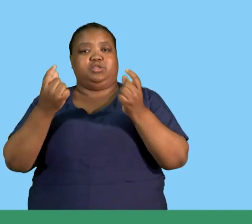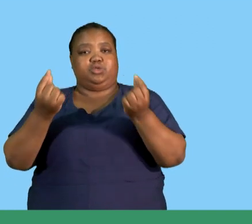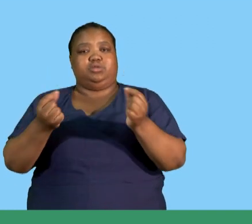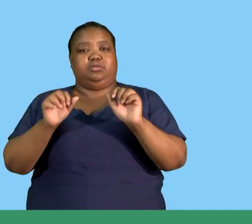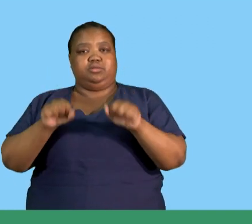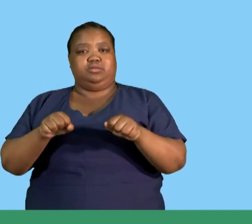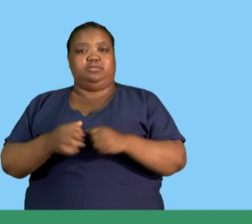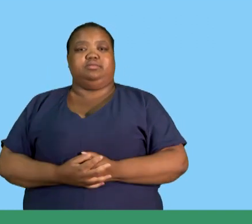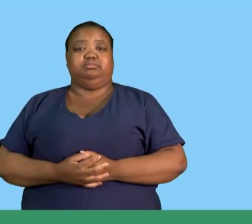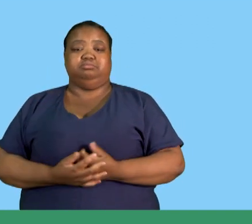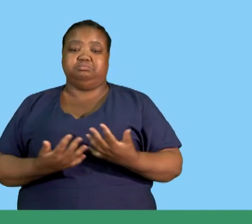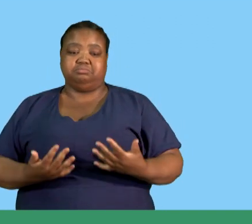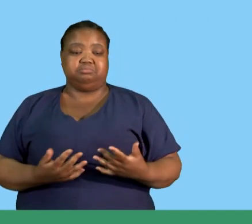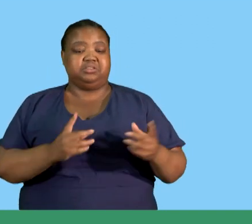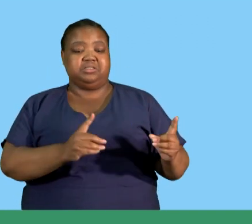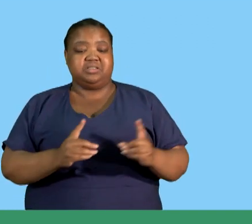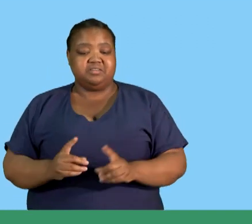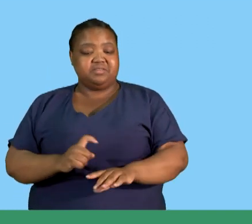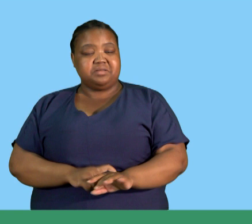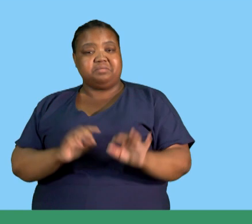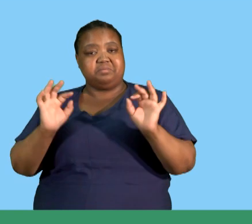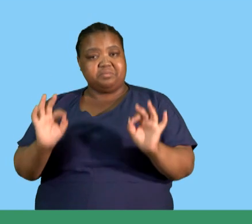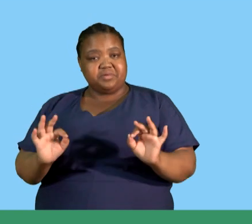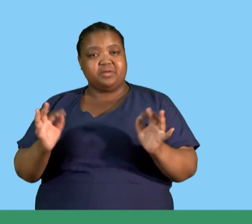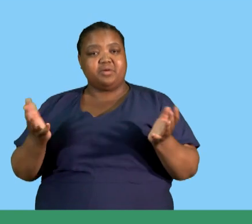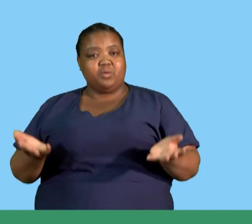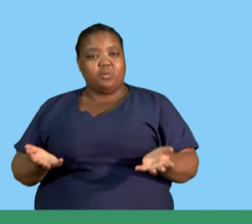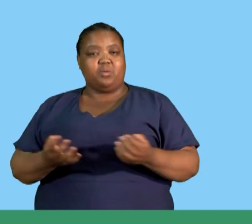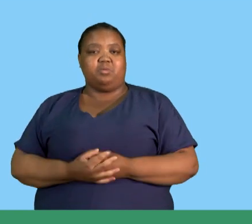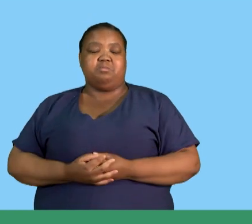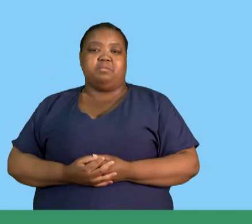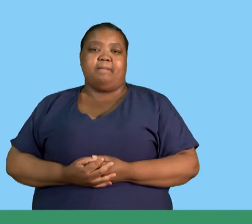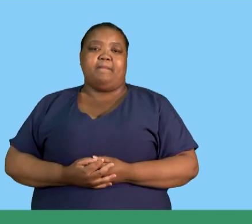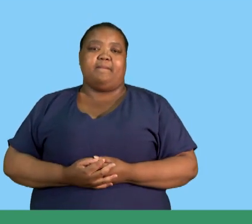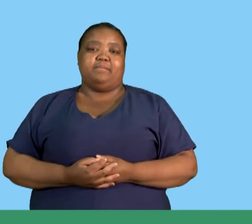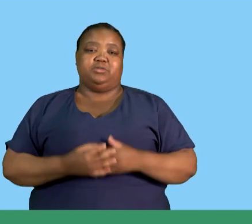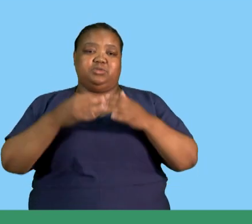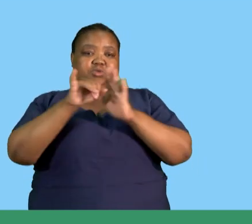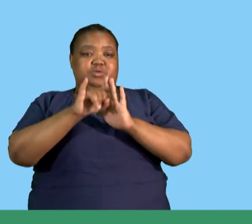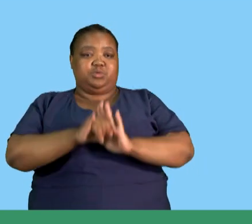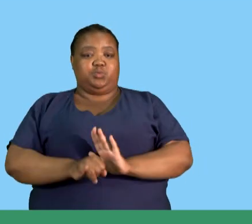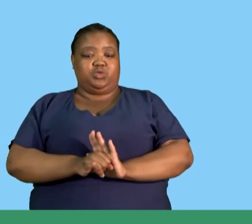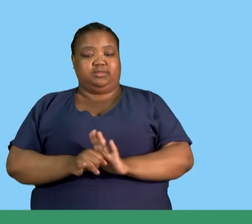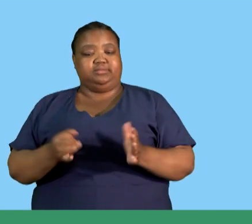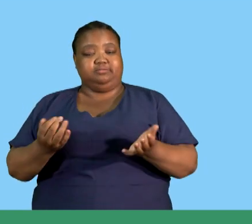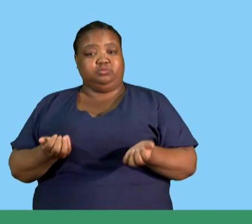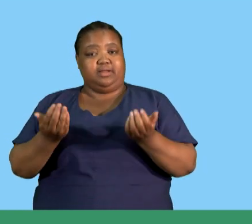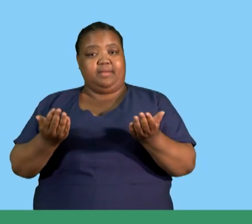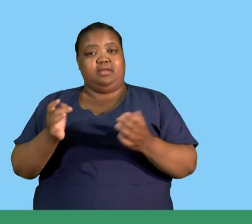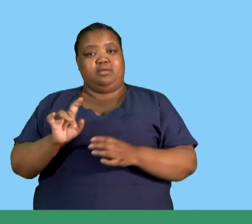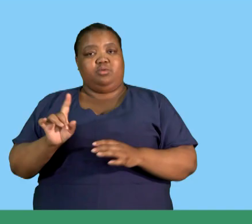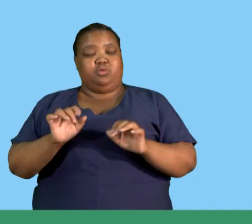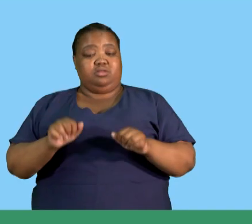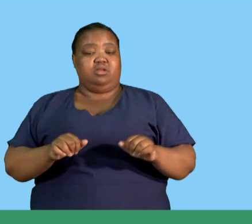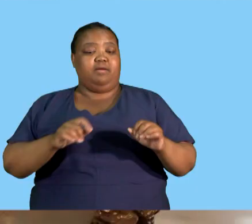How reliable are they? Do they deliver on time, or what? Or the ability to make the prompt deliveries. So we need to identify